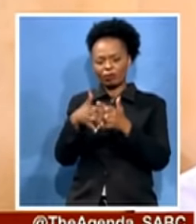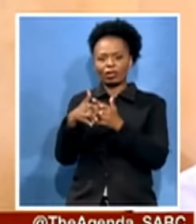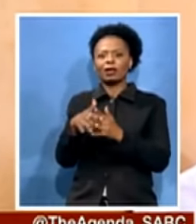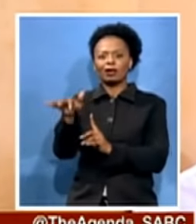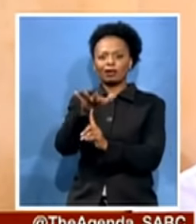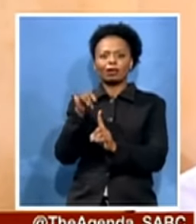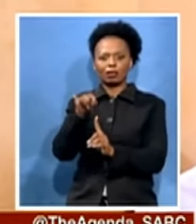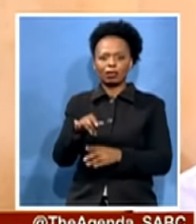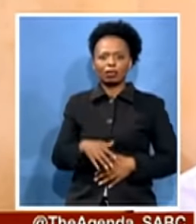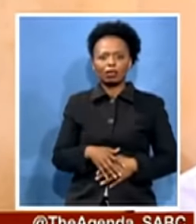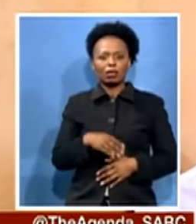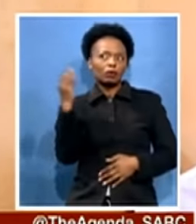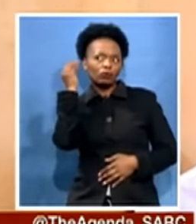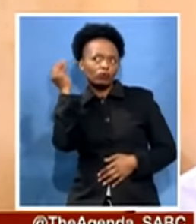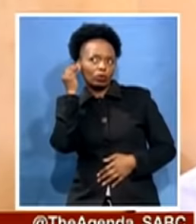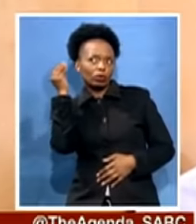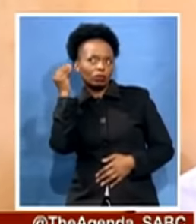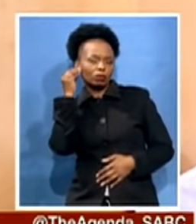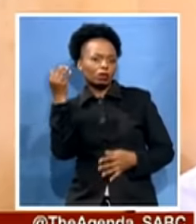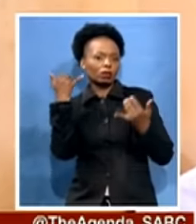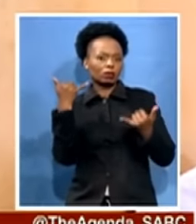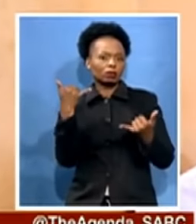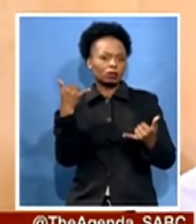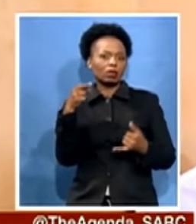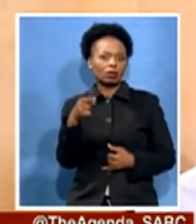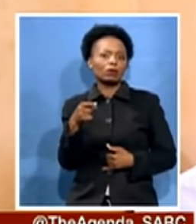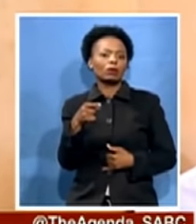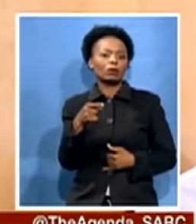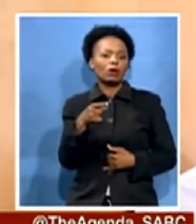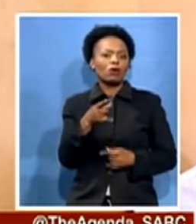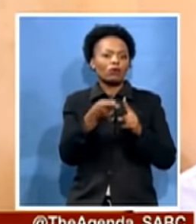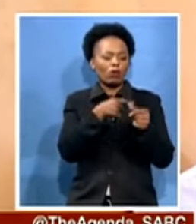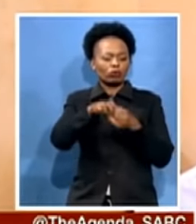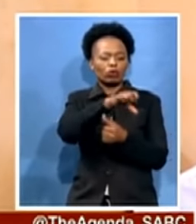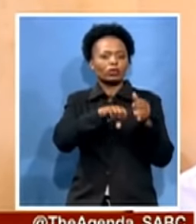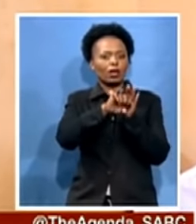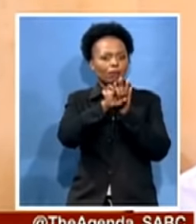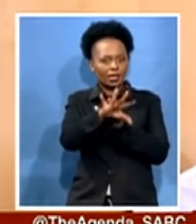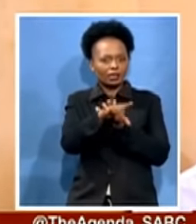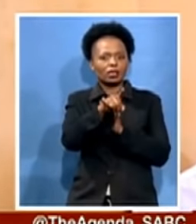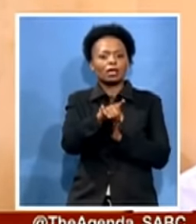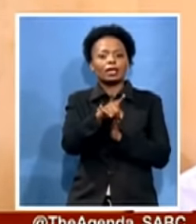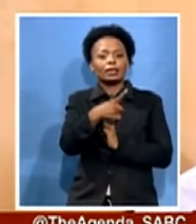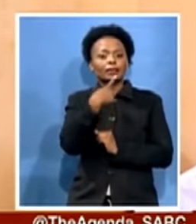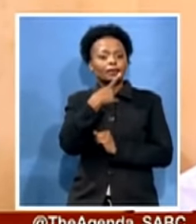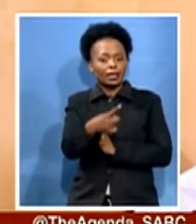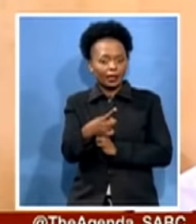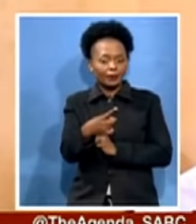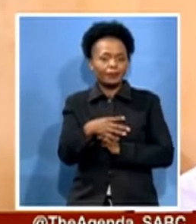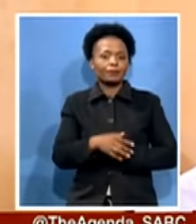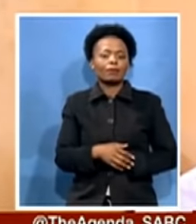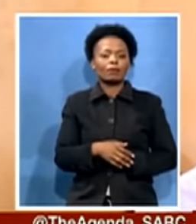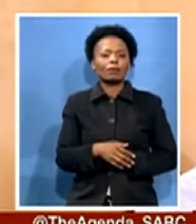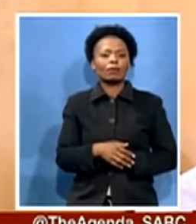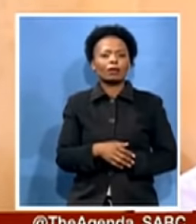being spread around social networks, that's, it was alleged that there was a call sent from the house that he was shot